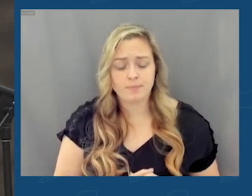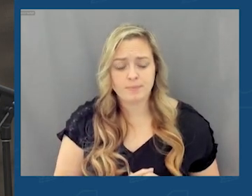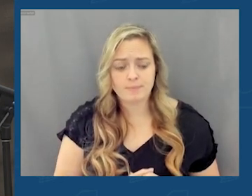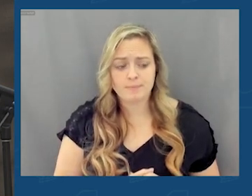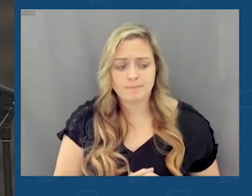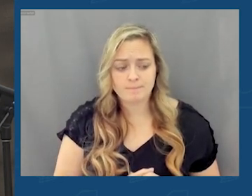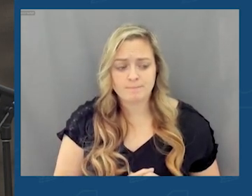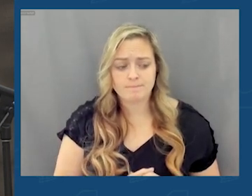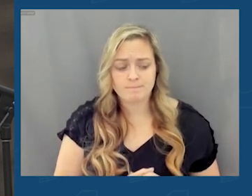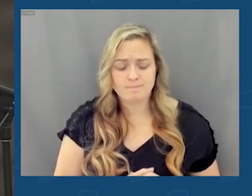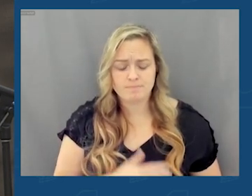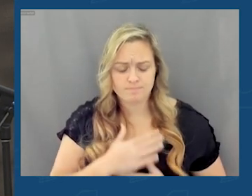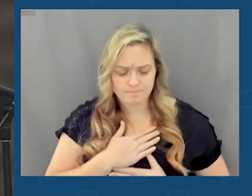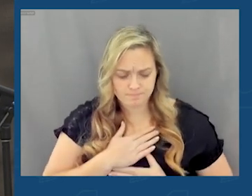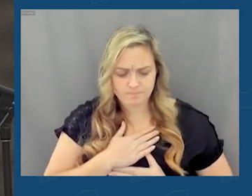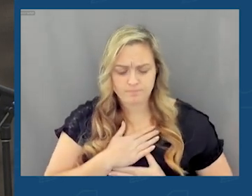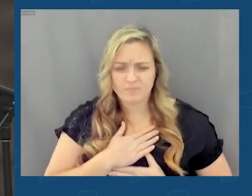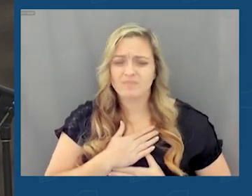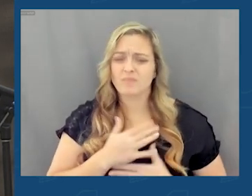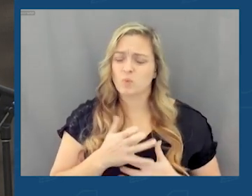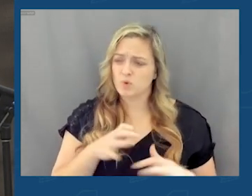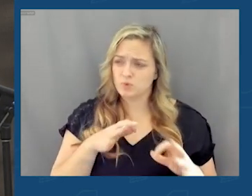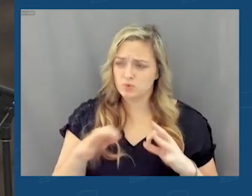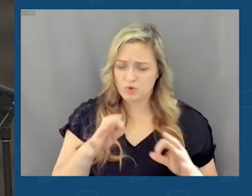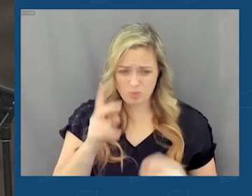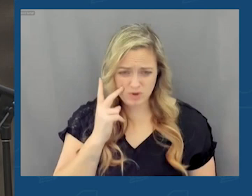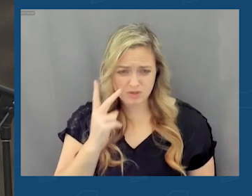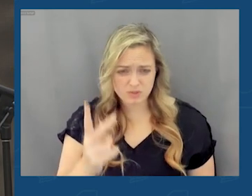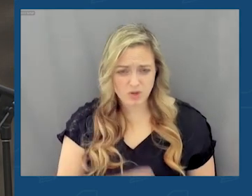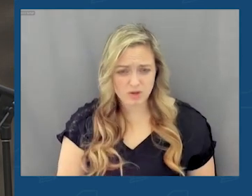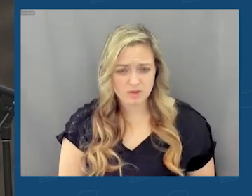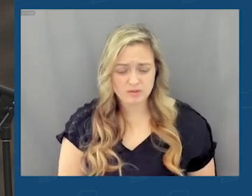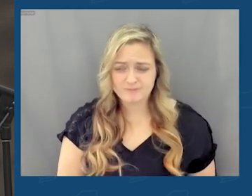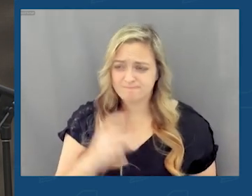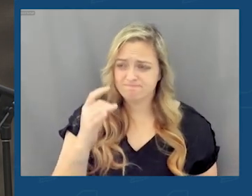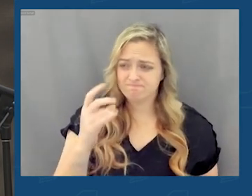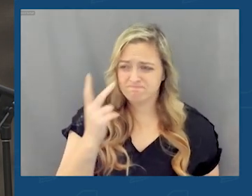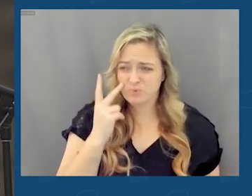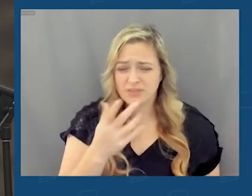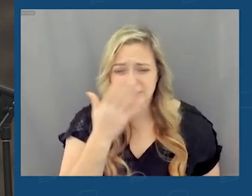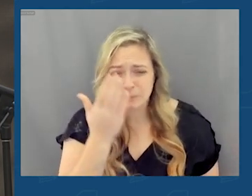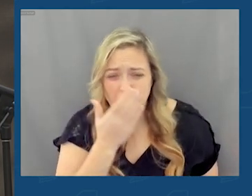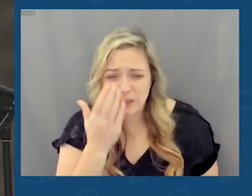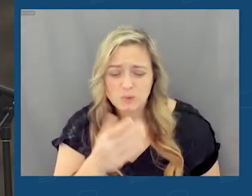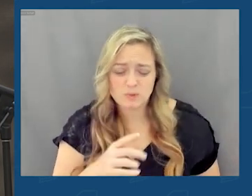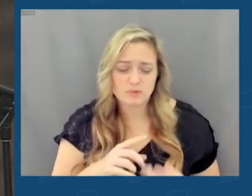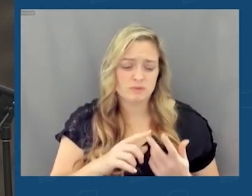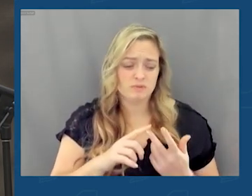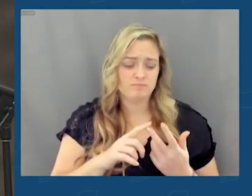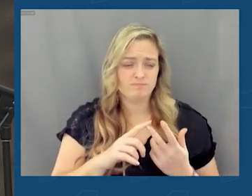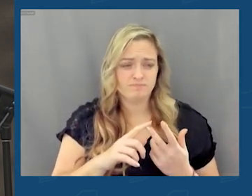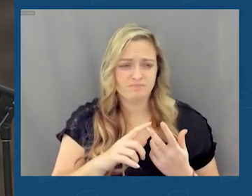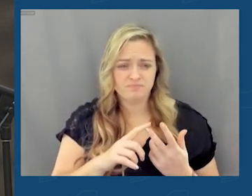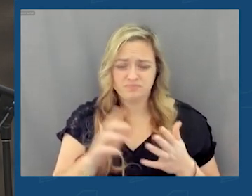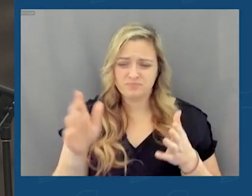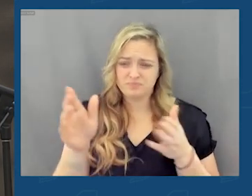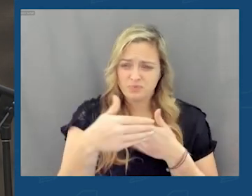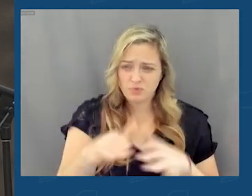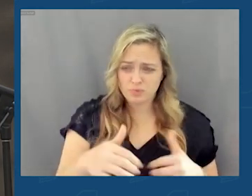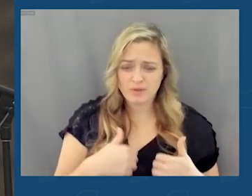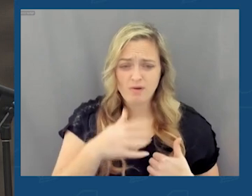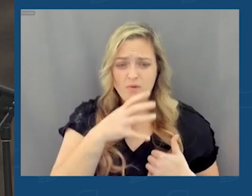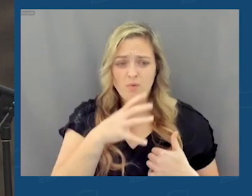There's a part of me that wants to describe the horrific smells and the sights and the rooms where the young women